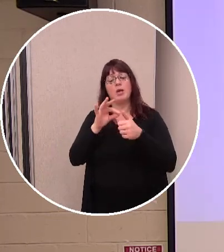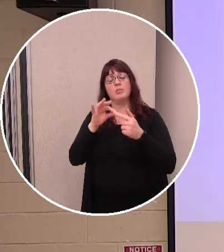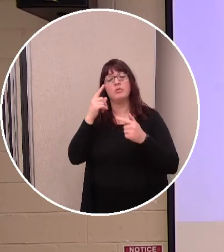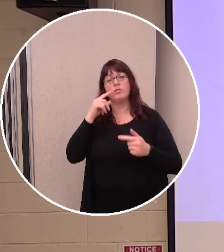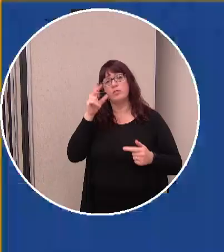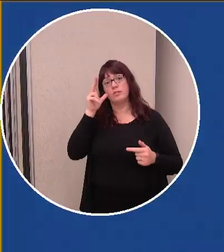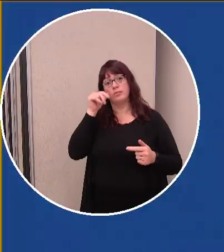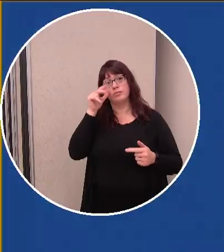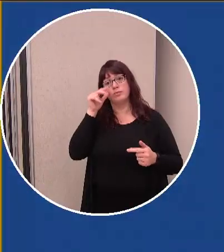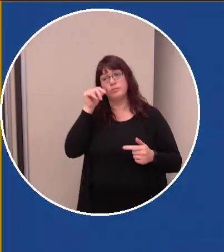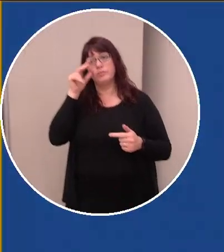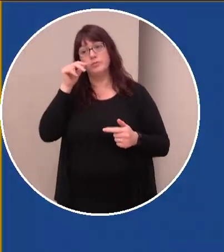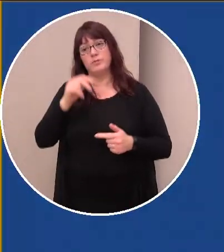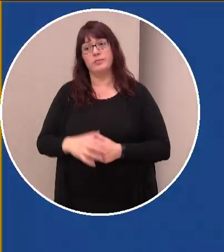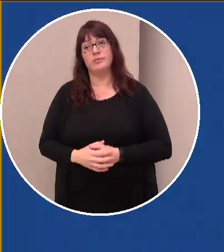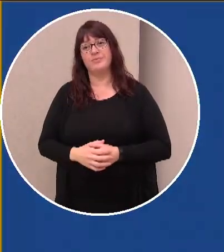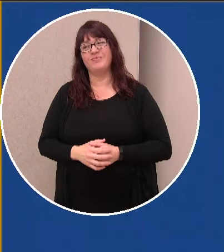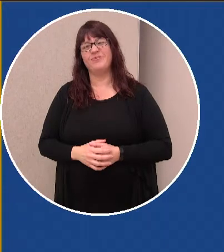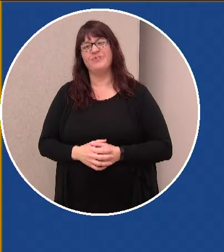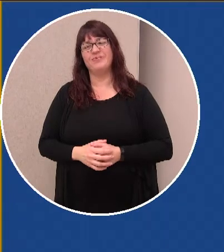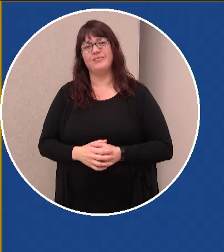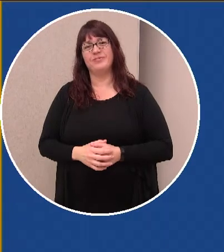so...